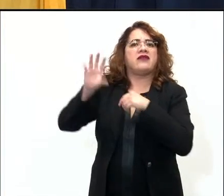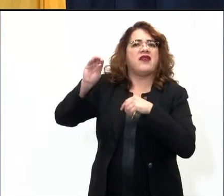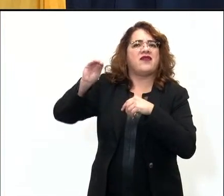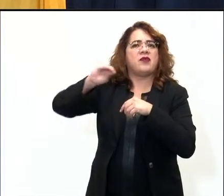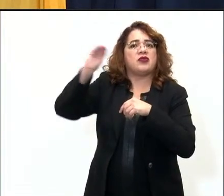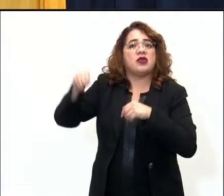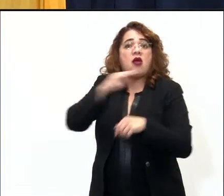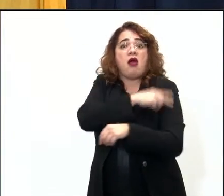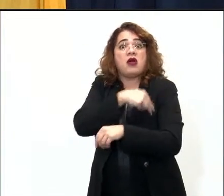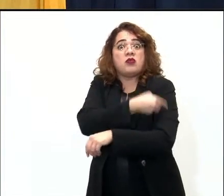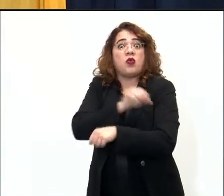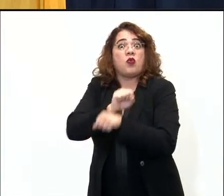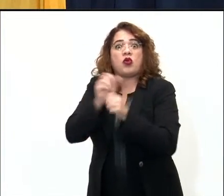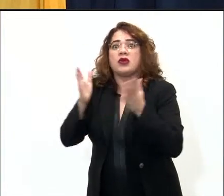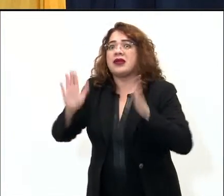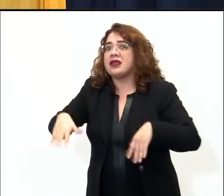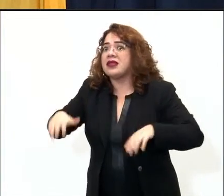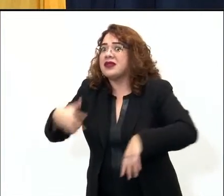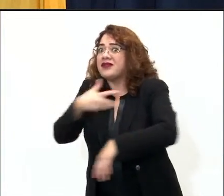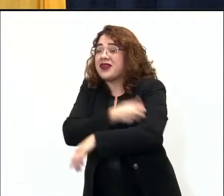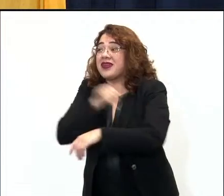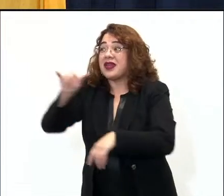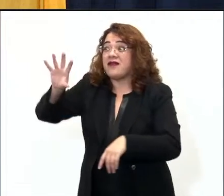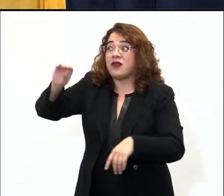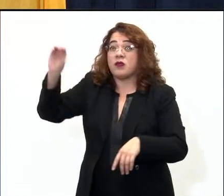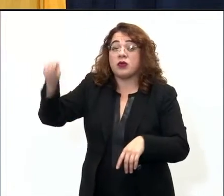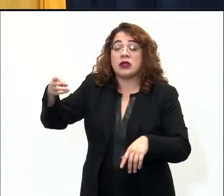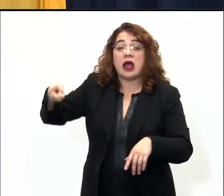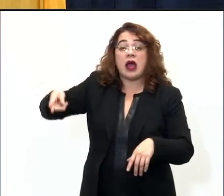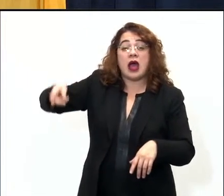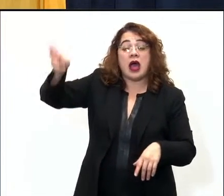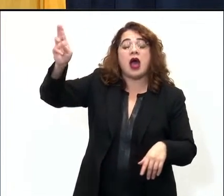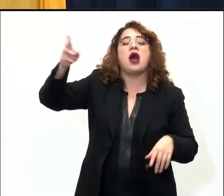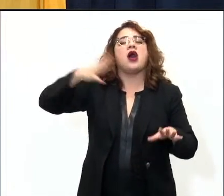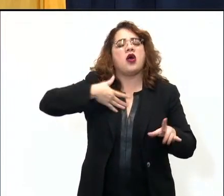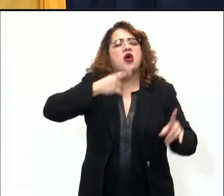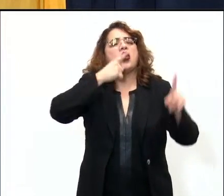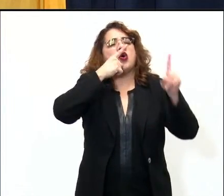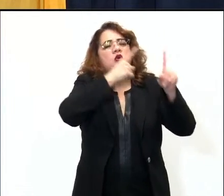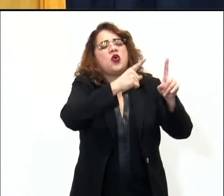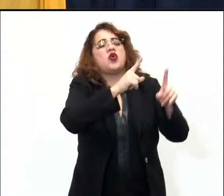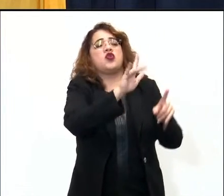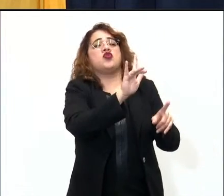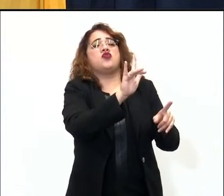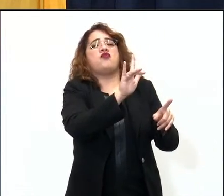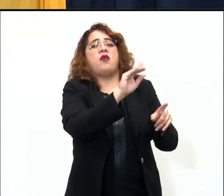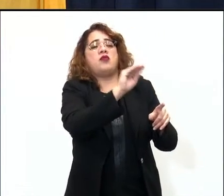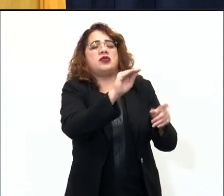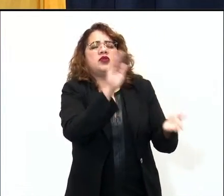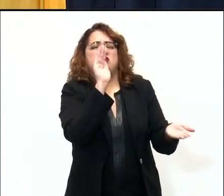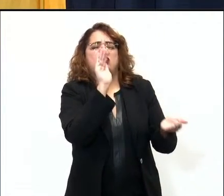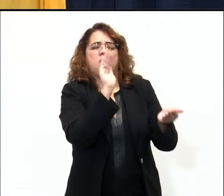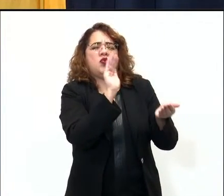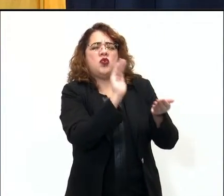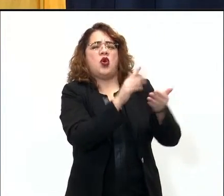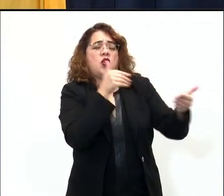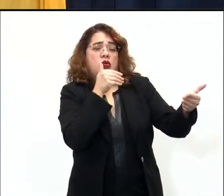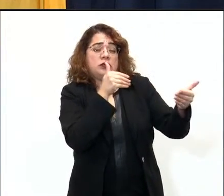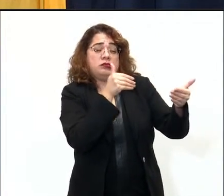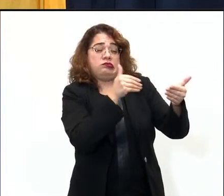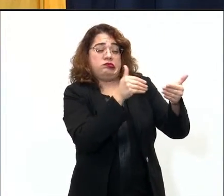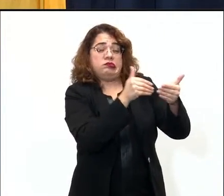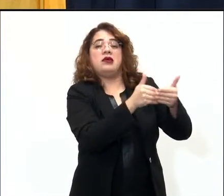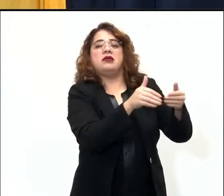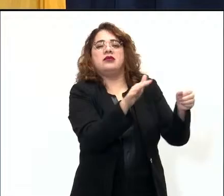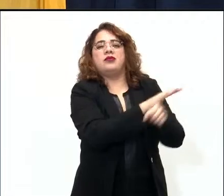of their hospital workers. And so we're going to work to get that 25% still vaccinated, but we are at